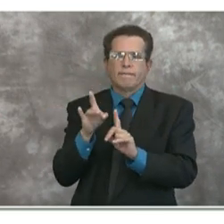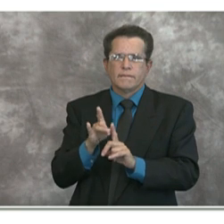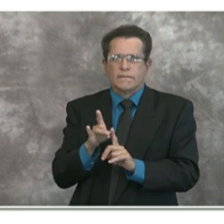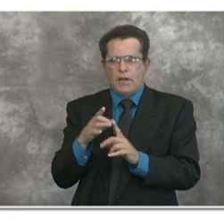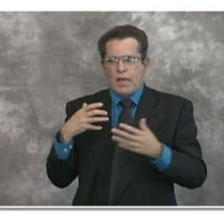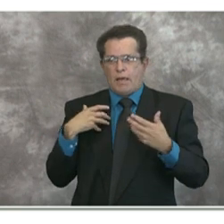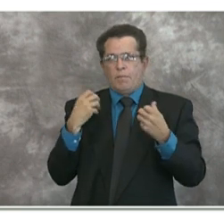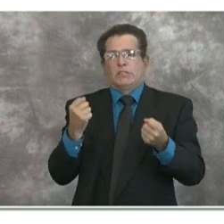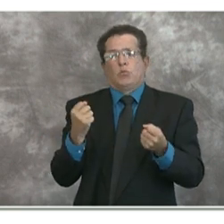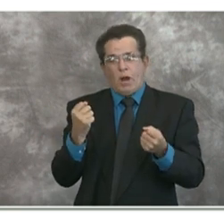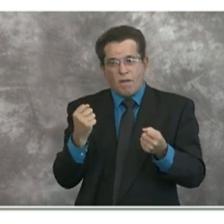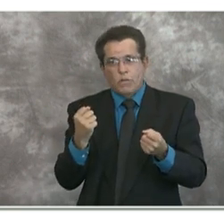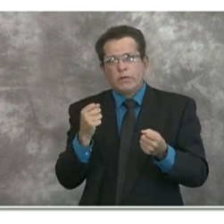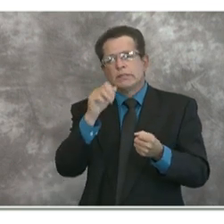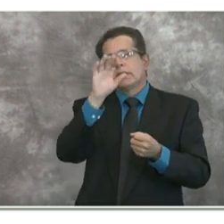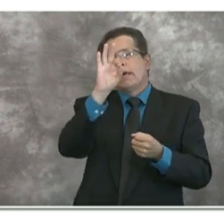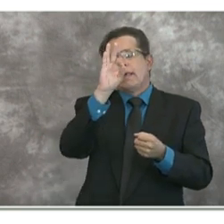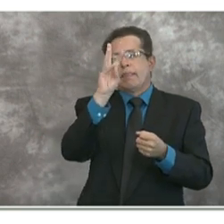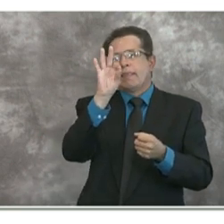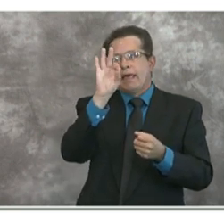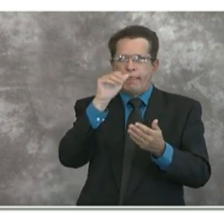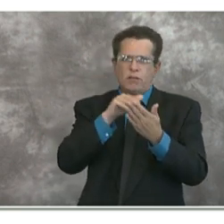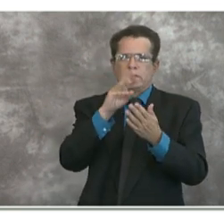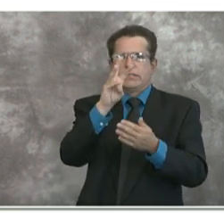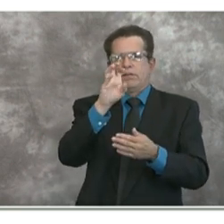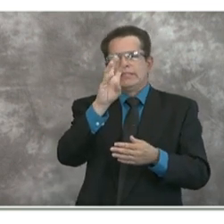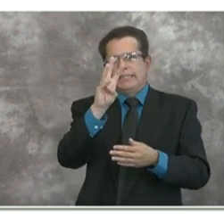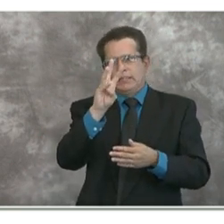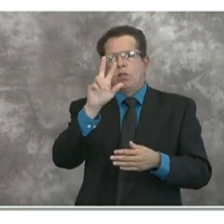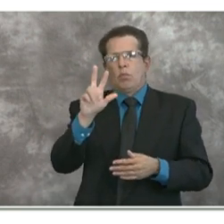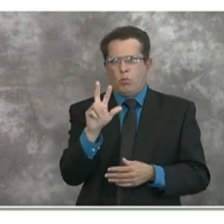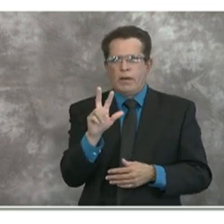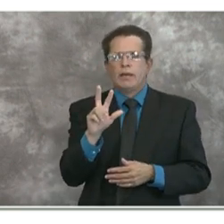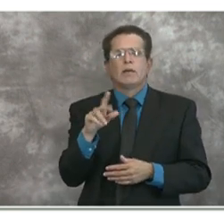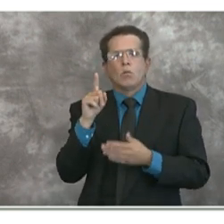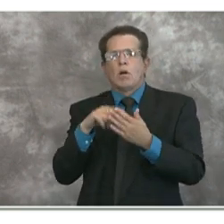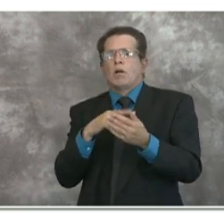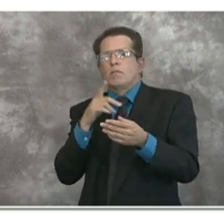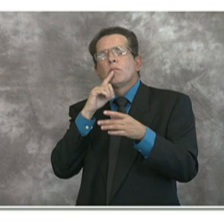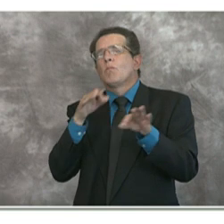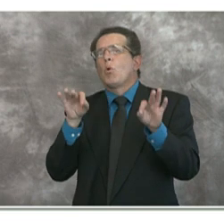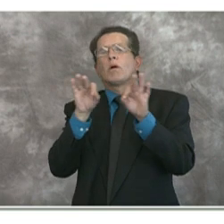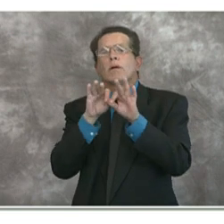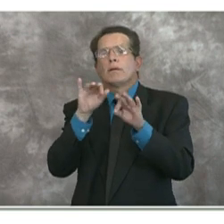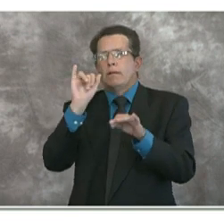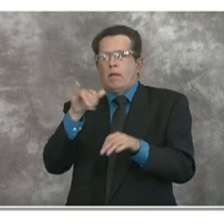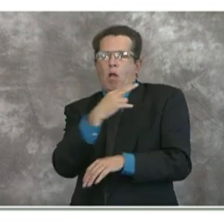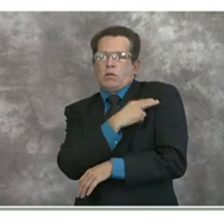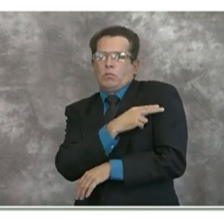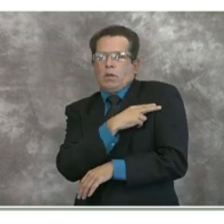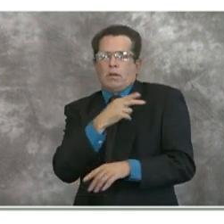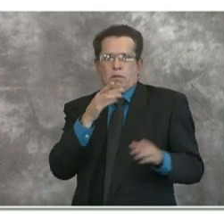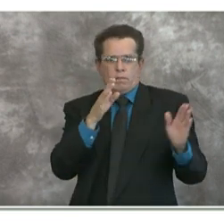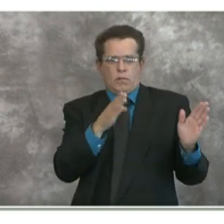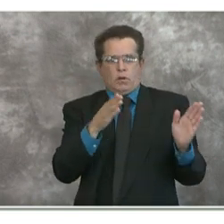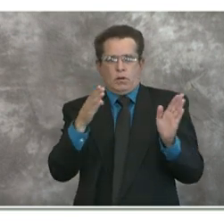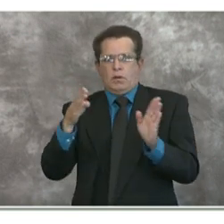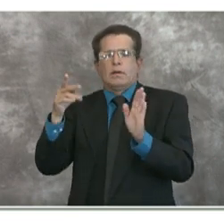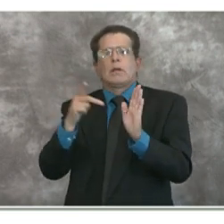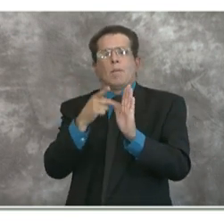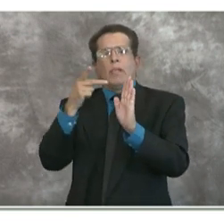at 1,963. Hospitalization, what is relevant there is the rate of doubling around hospitalizations at